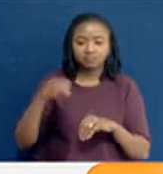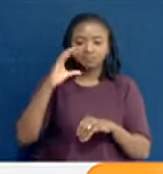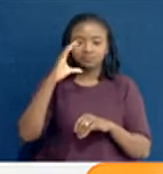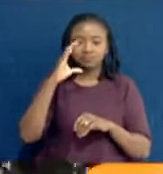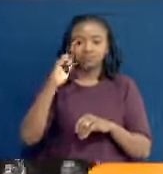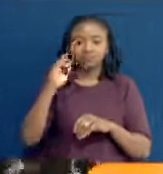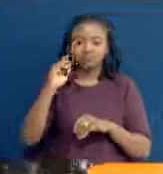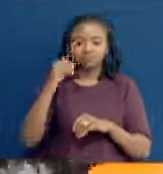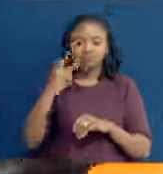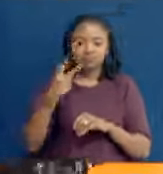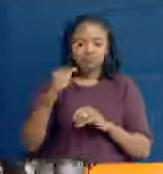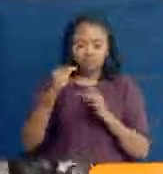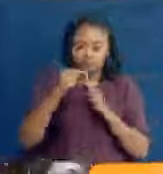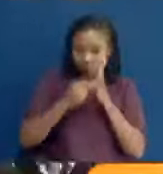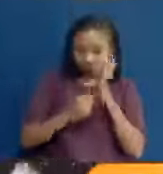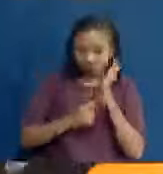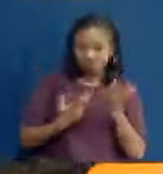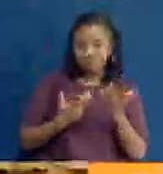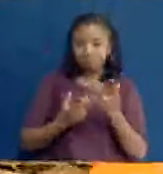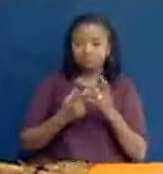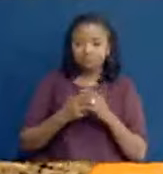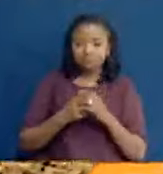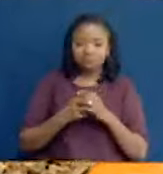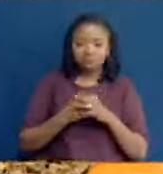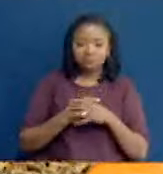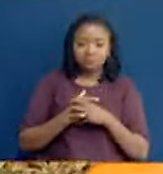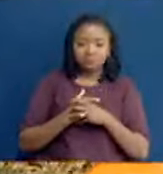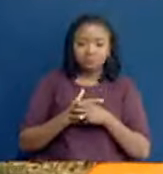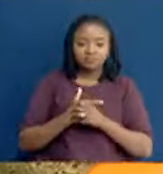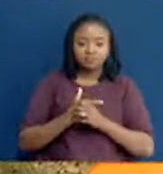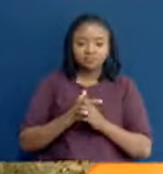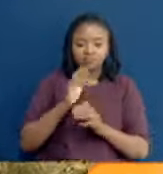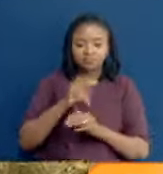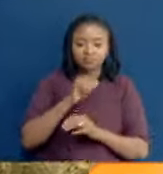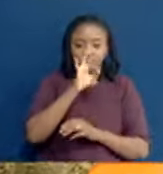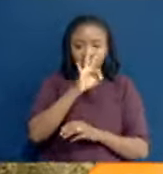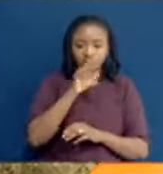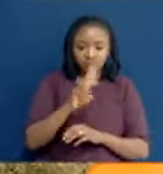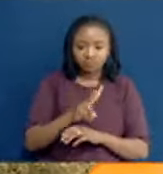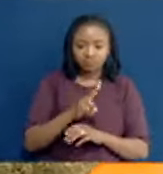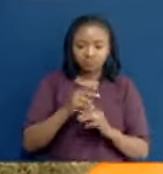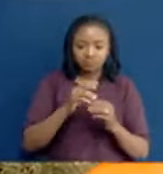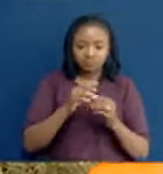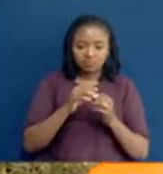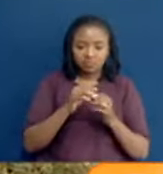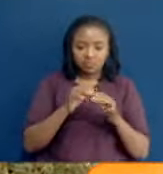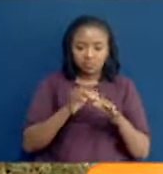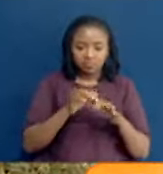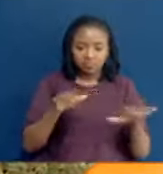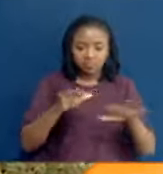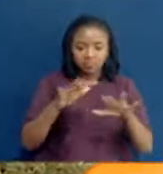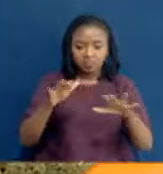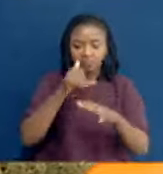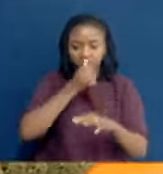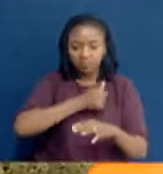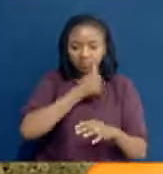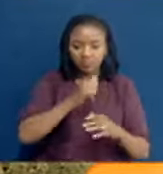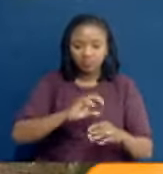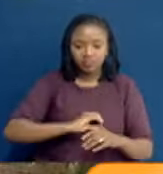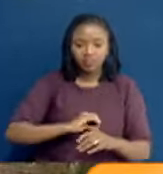carbon credits. Out of 33 community and privately owned conservancies in Taita Taveta County,